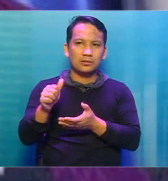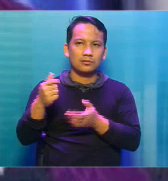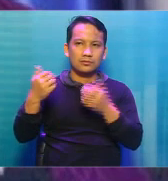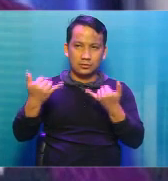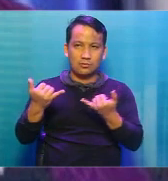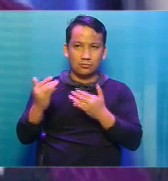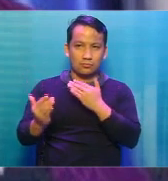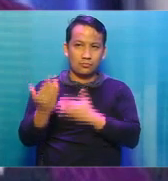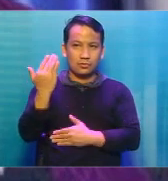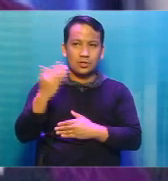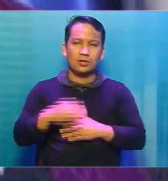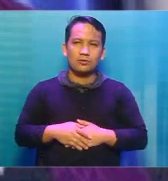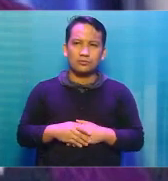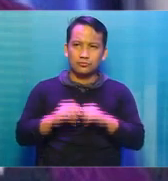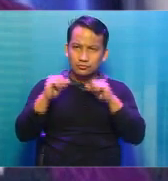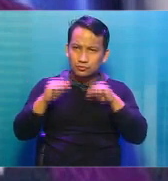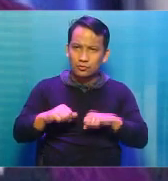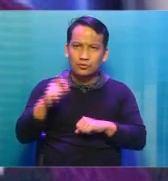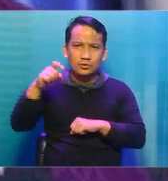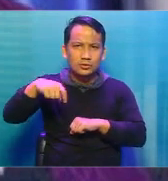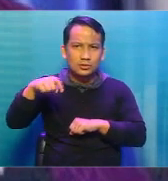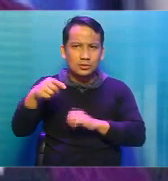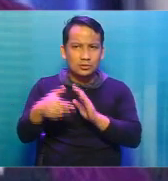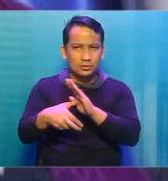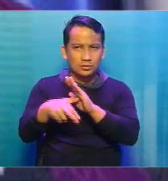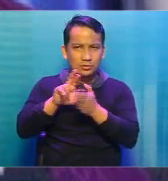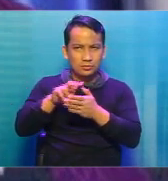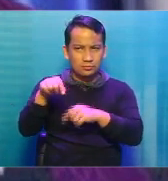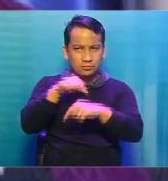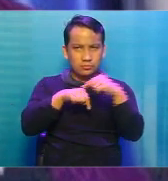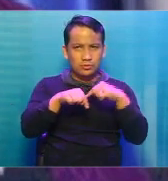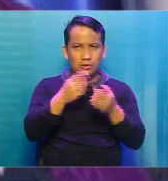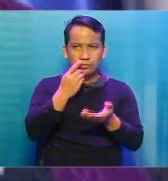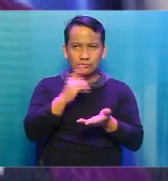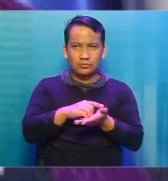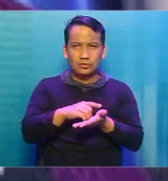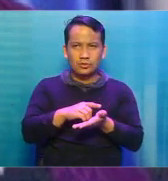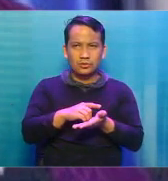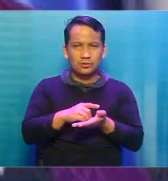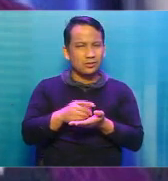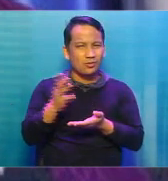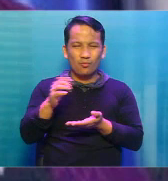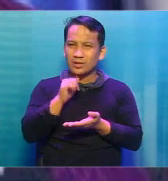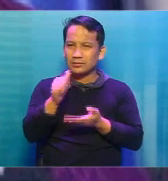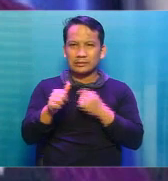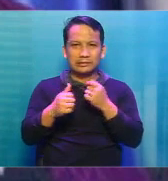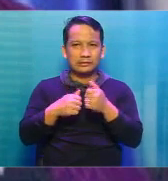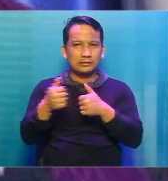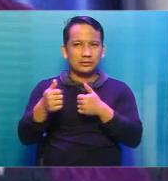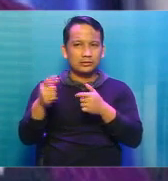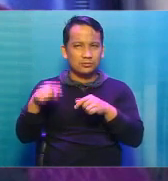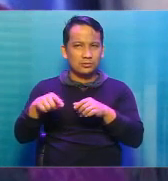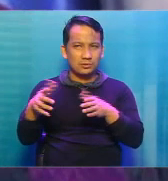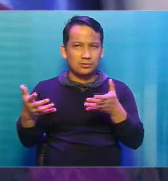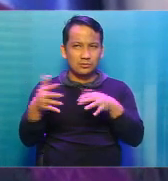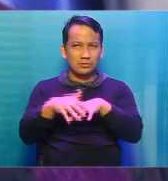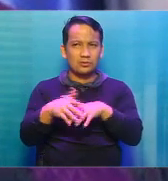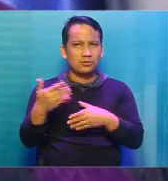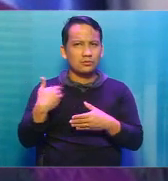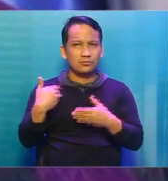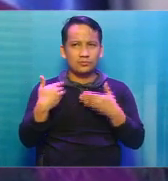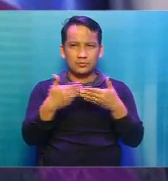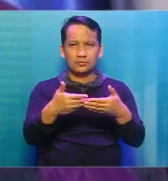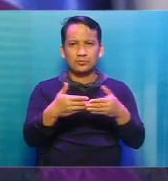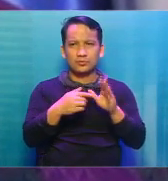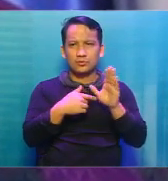morning. So is there still a need for you to read all of those documents because we have already denied the petition for intervention? Now, if you want